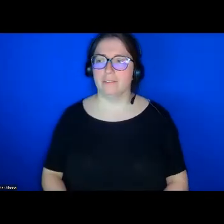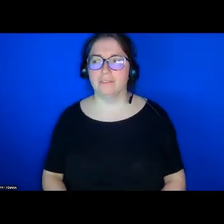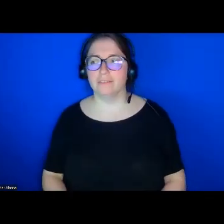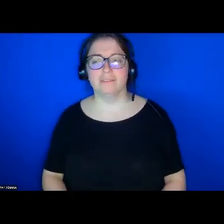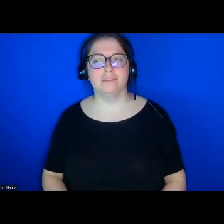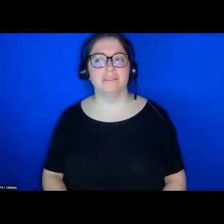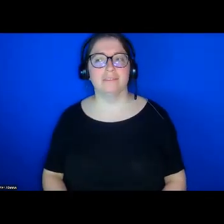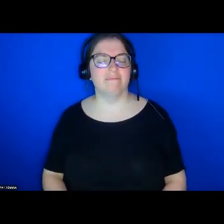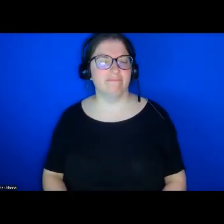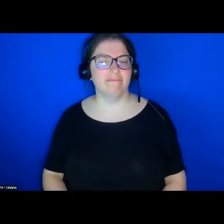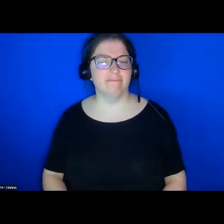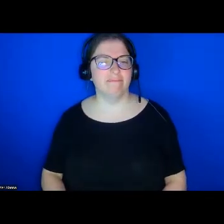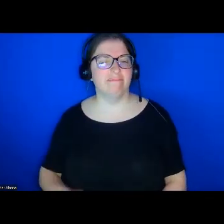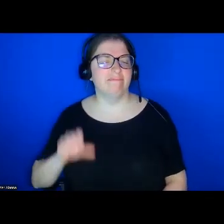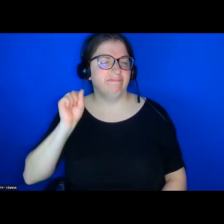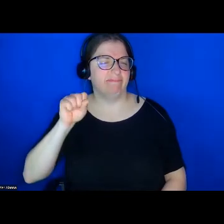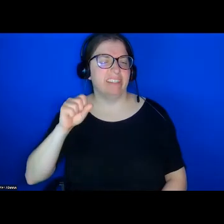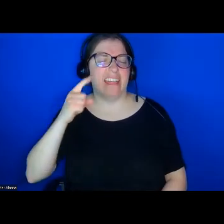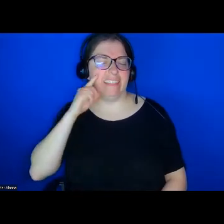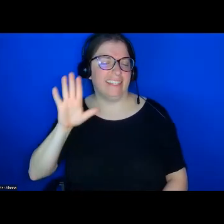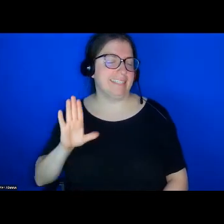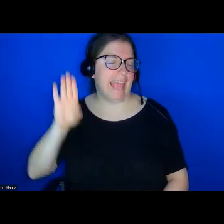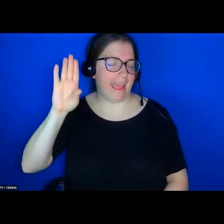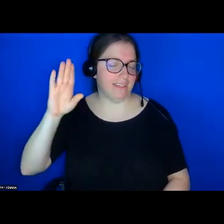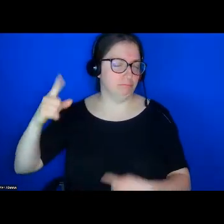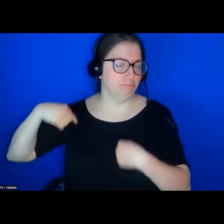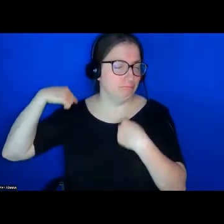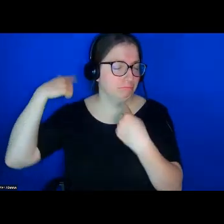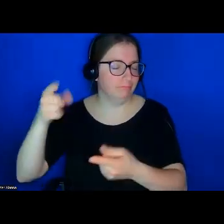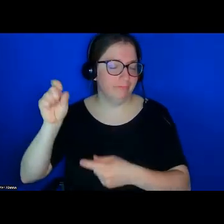yes i think his i think its hand is still up from before